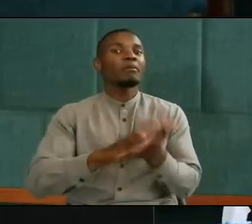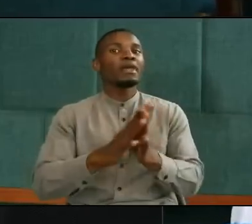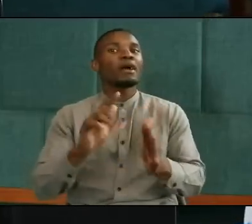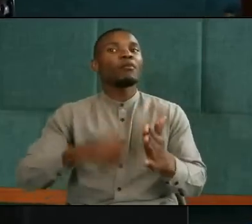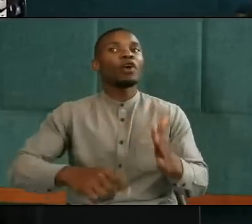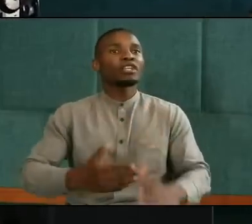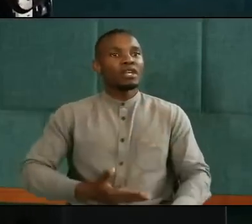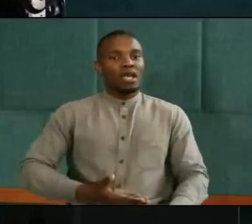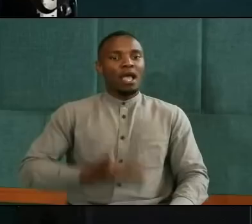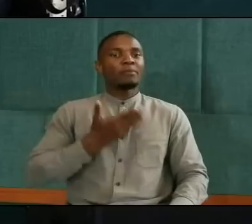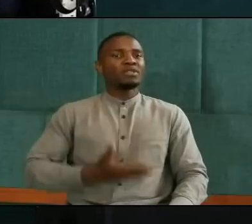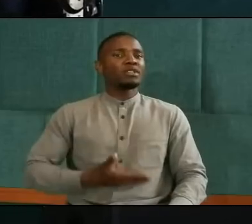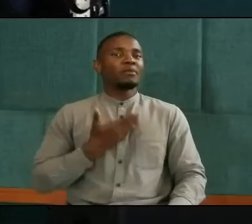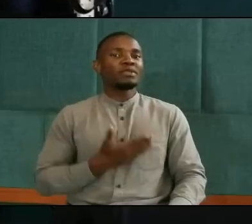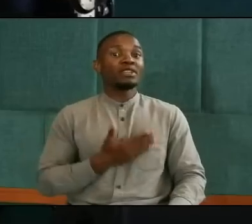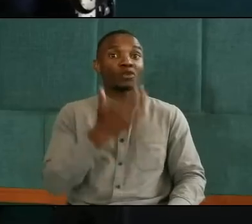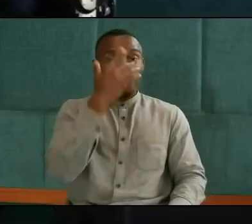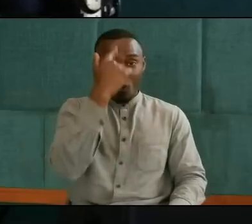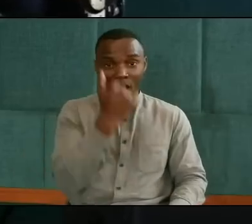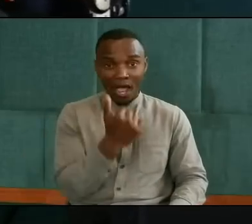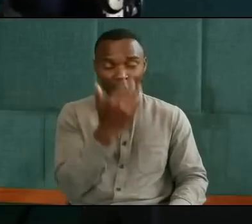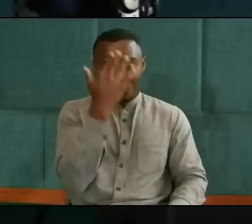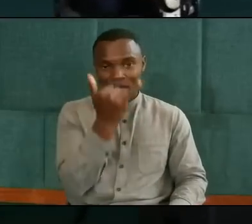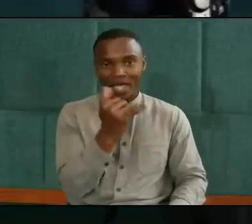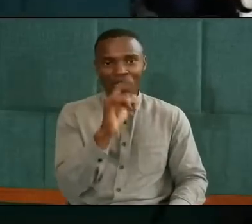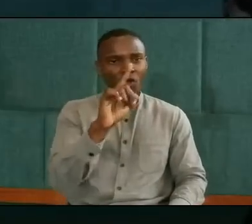One verse away!